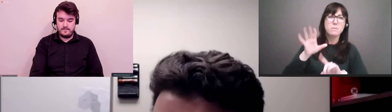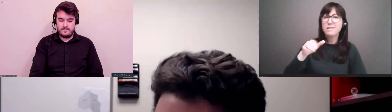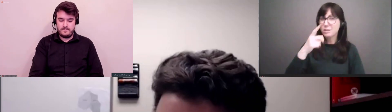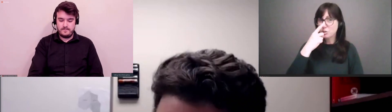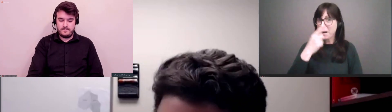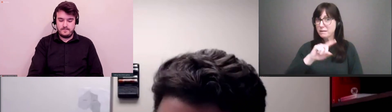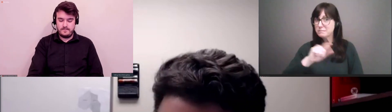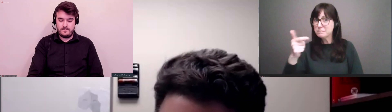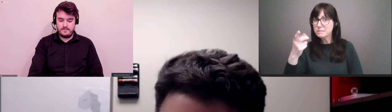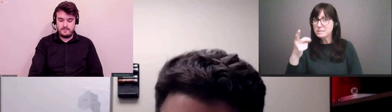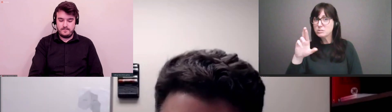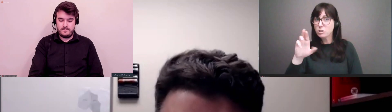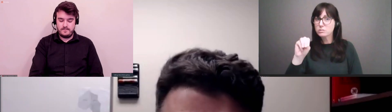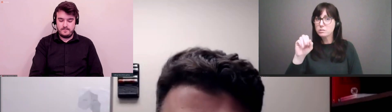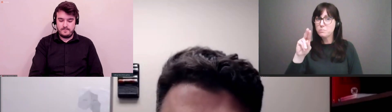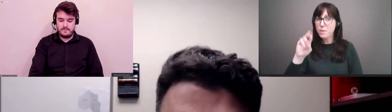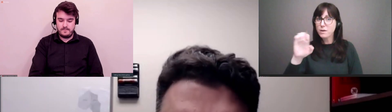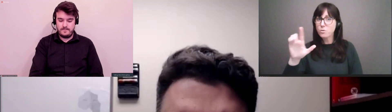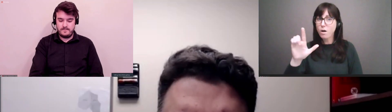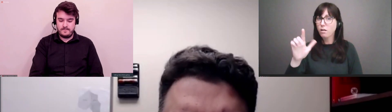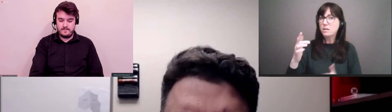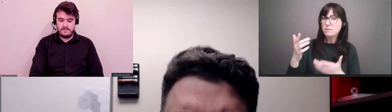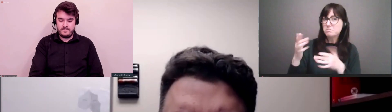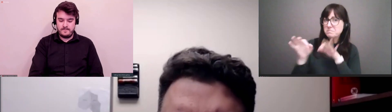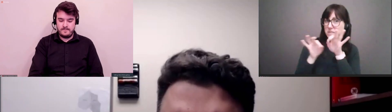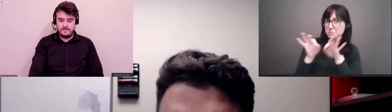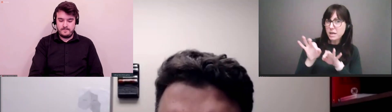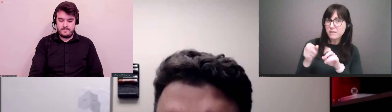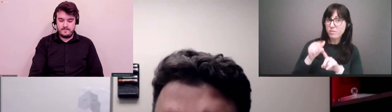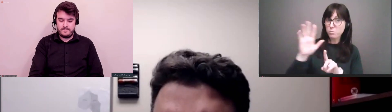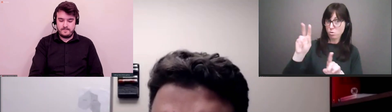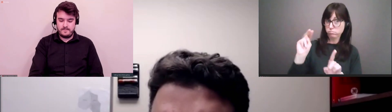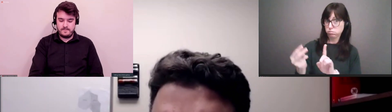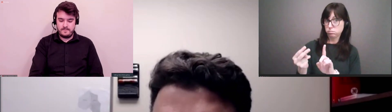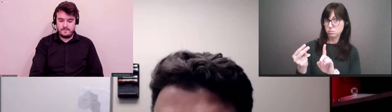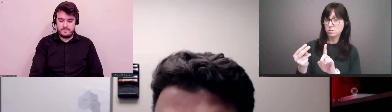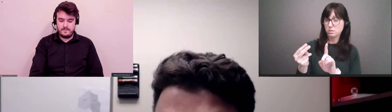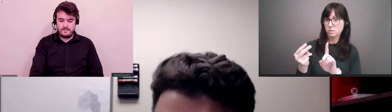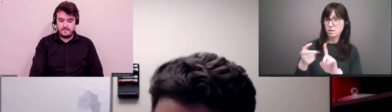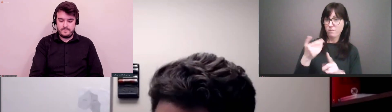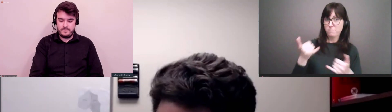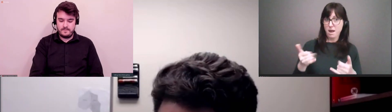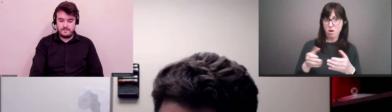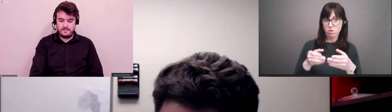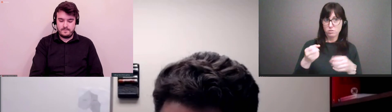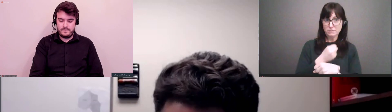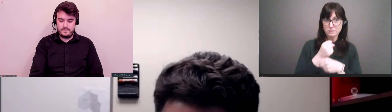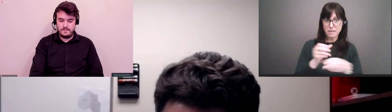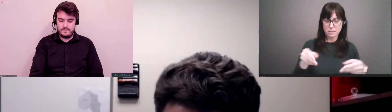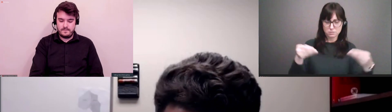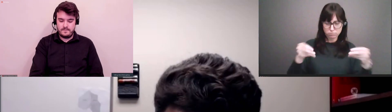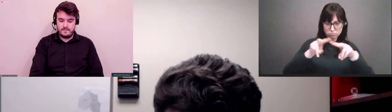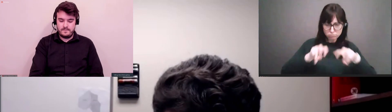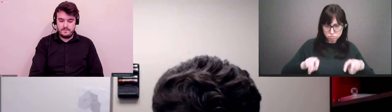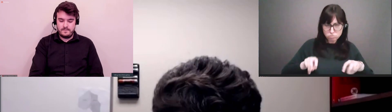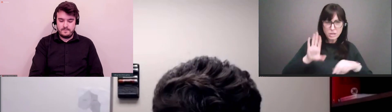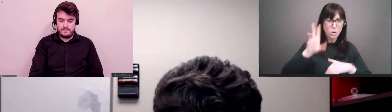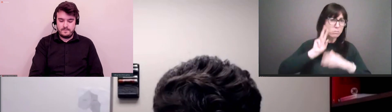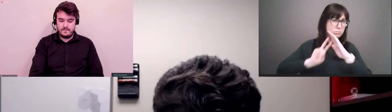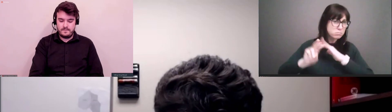to add anything in terms of where we are from your perspective, looking at the numbers closely and the various modeling that you've been